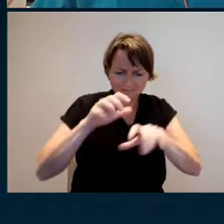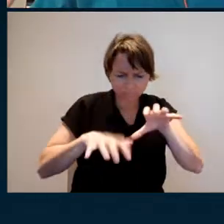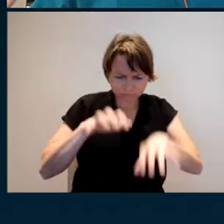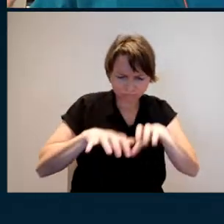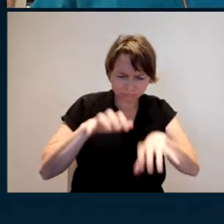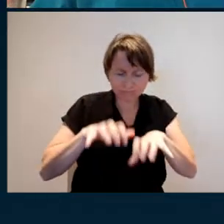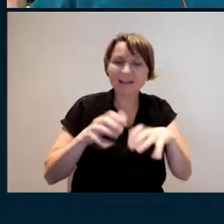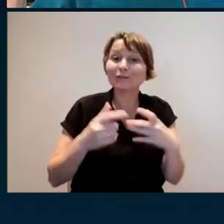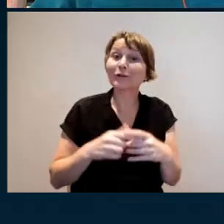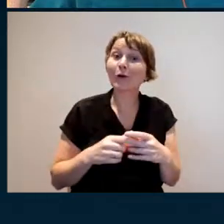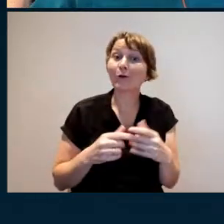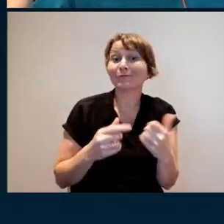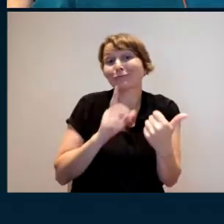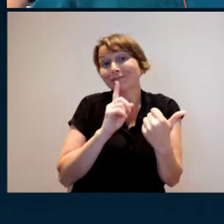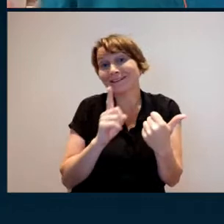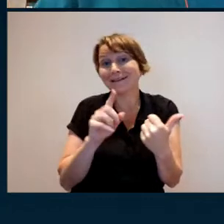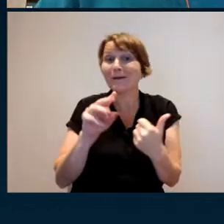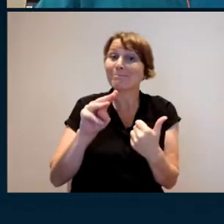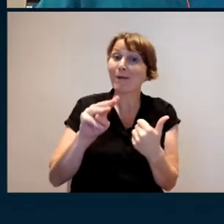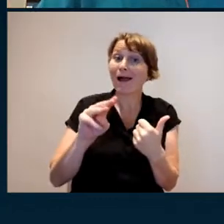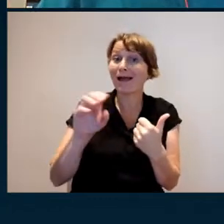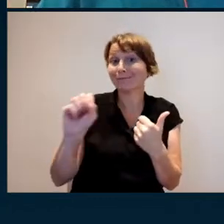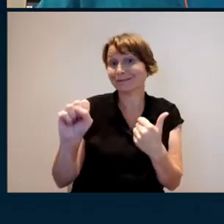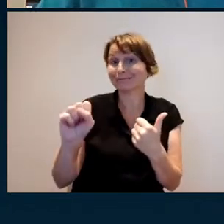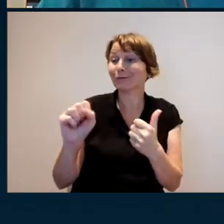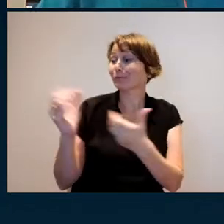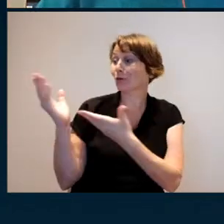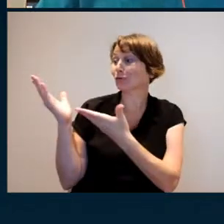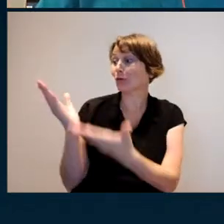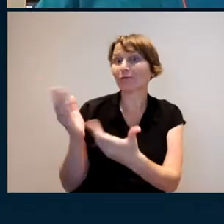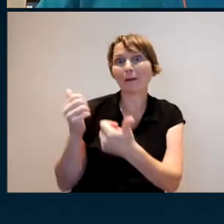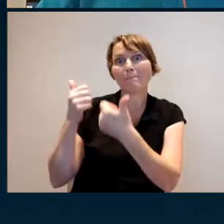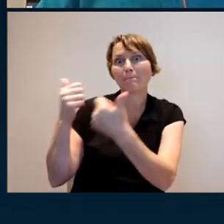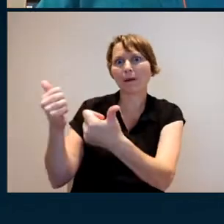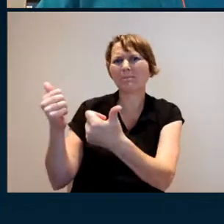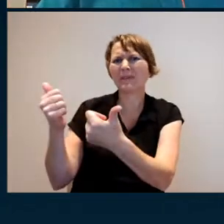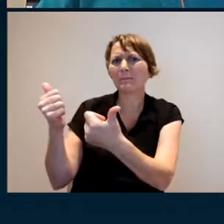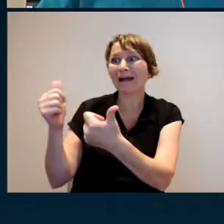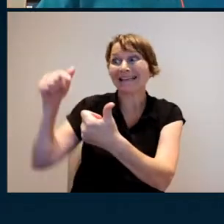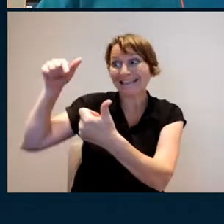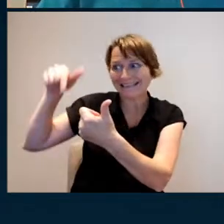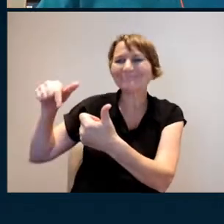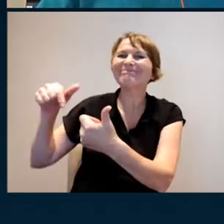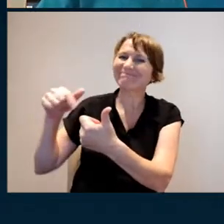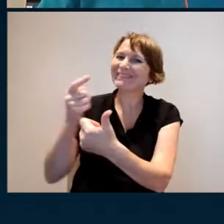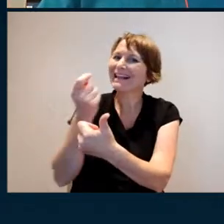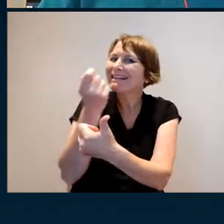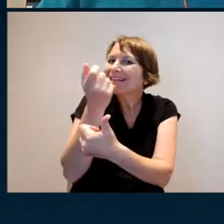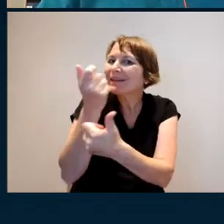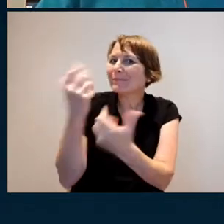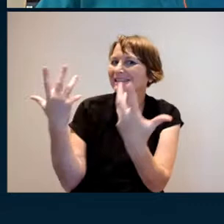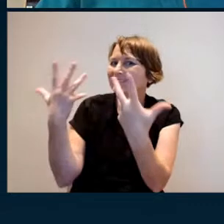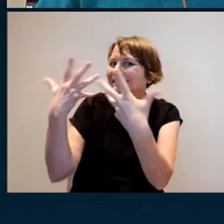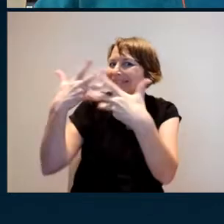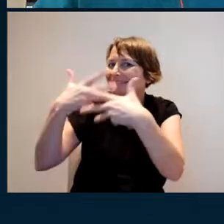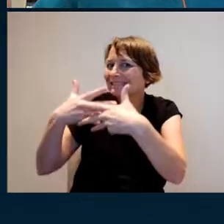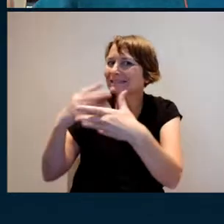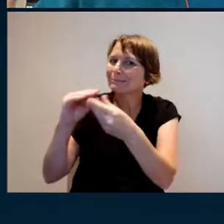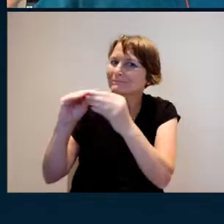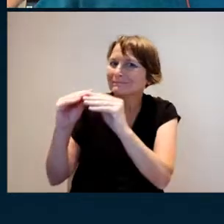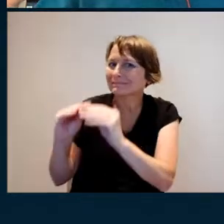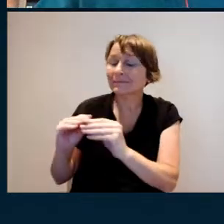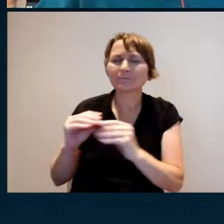great, but they do bring some complications in. And so then you worry about, do I need to become an expert